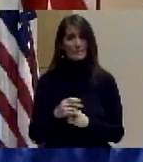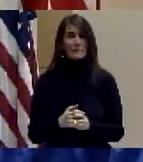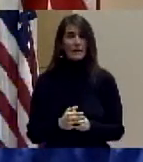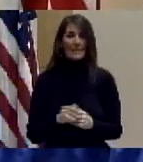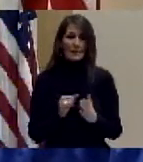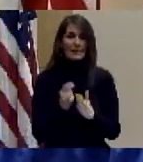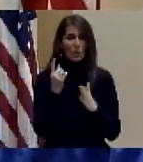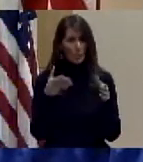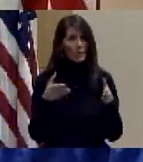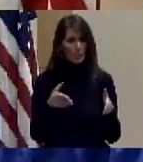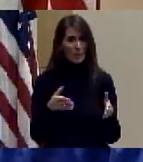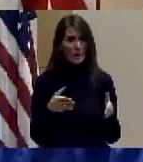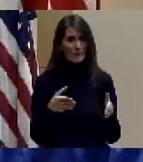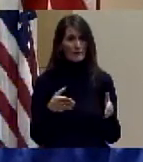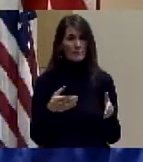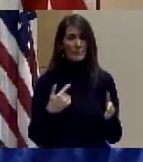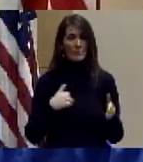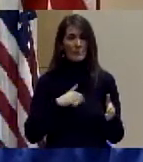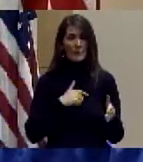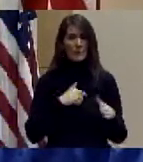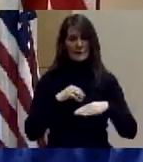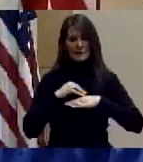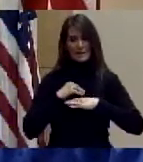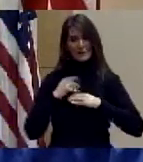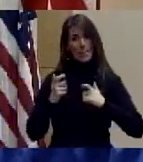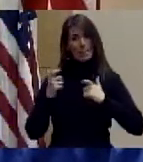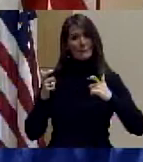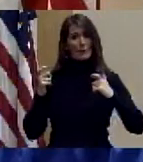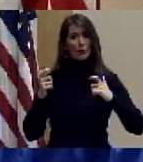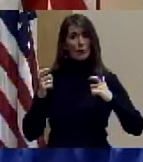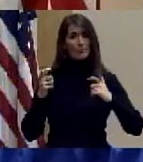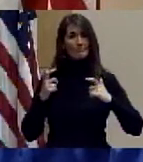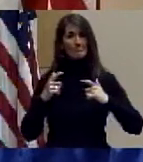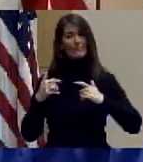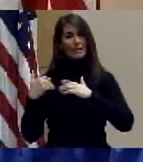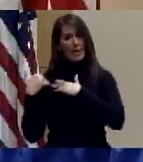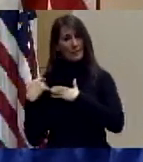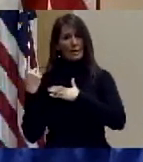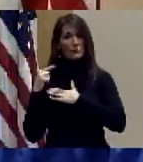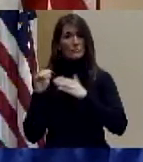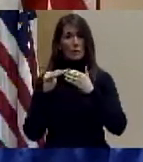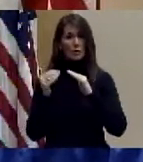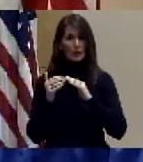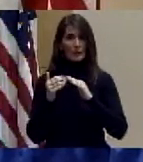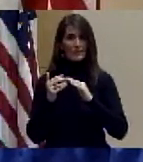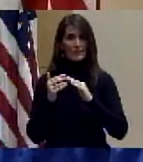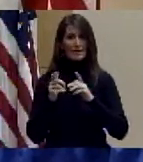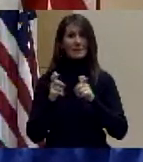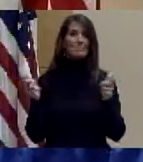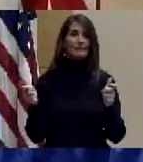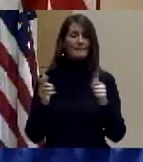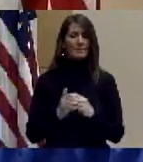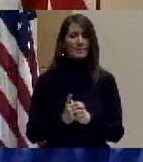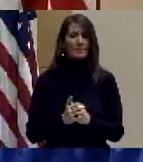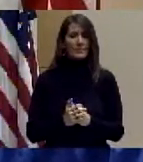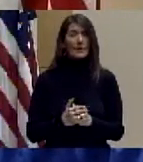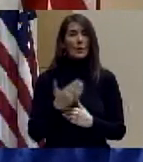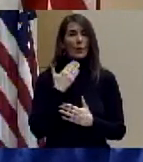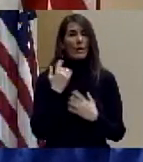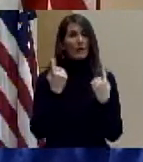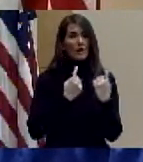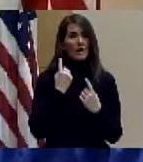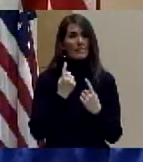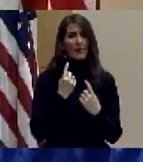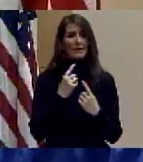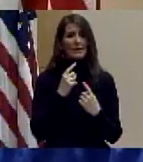one way that we meet our larger obligation to the community as a whole. And well-thought-out incentive zoning